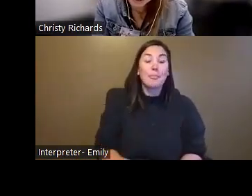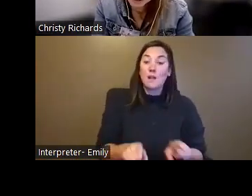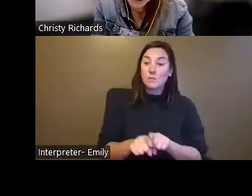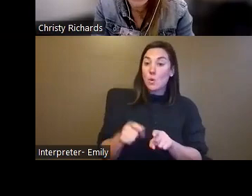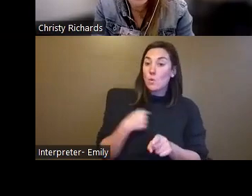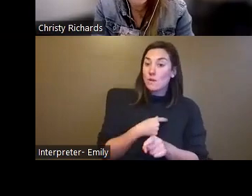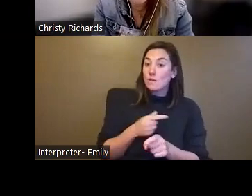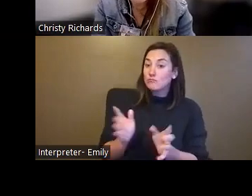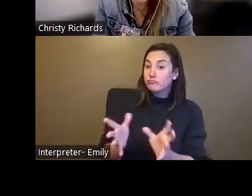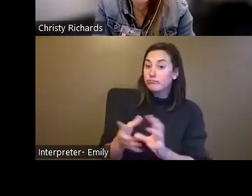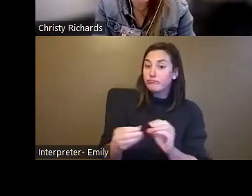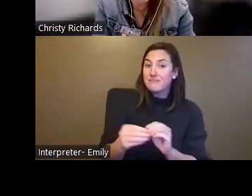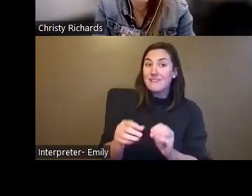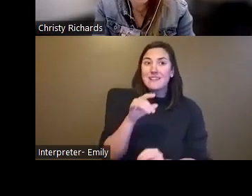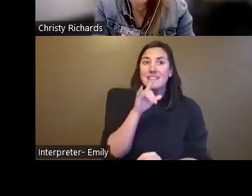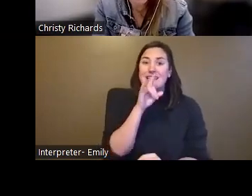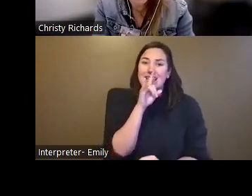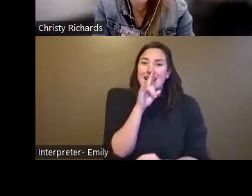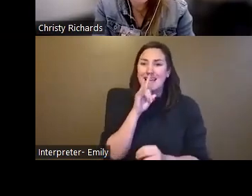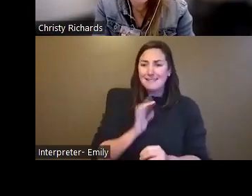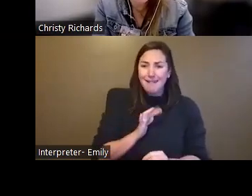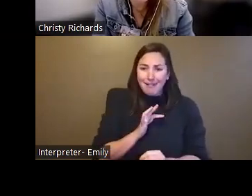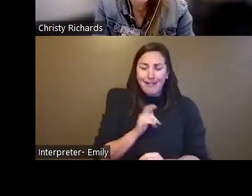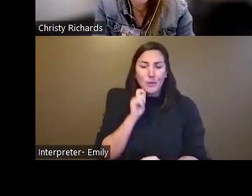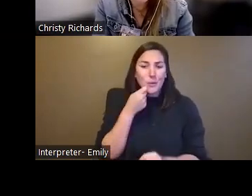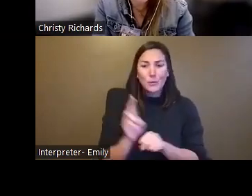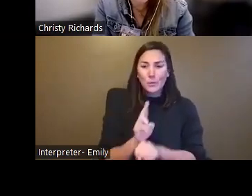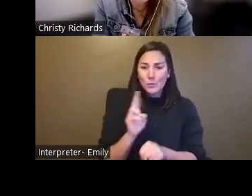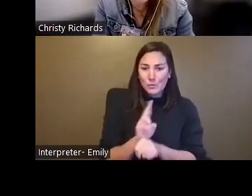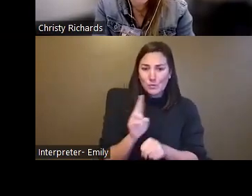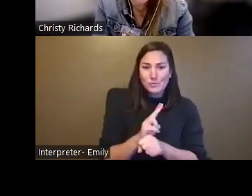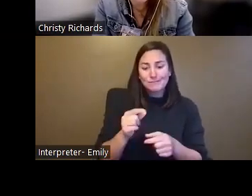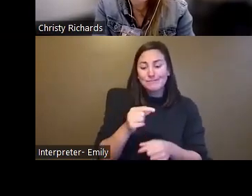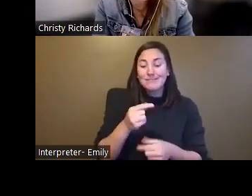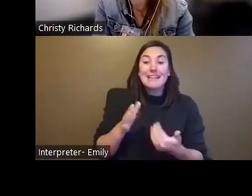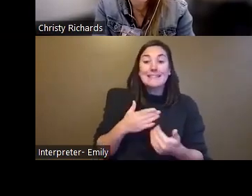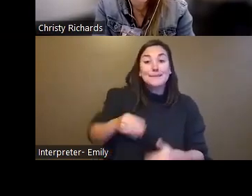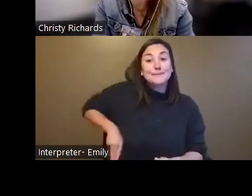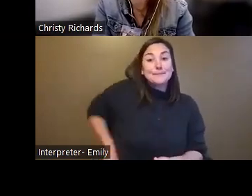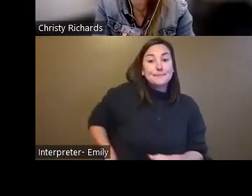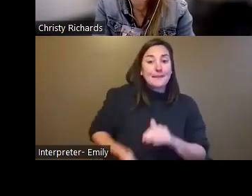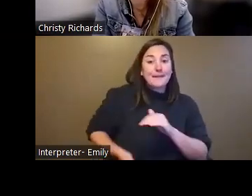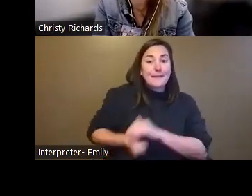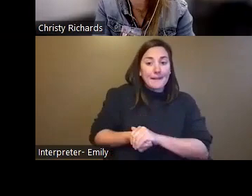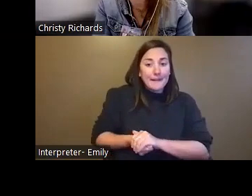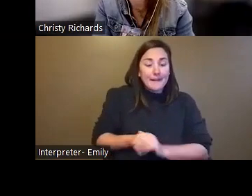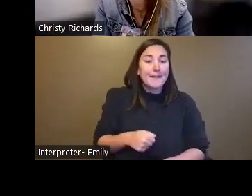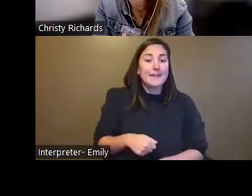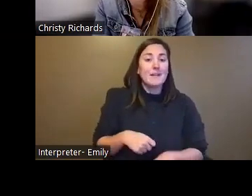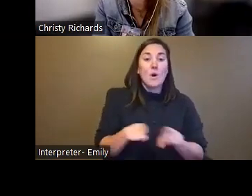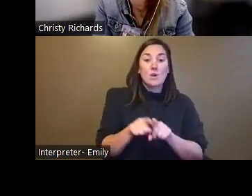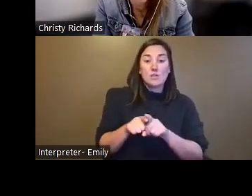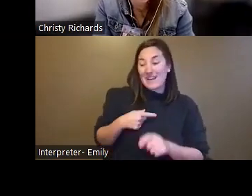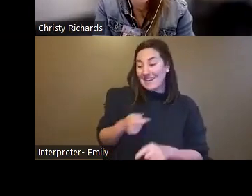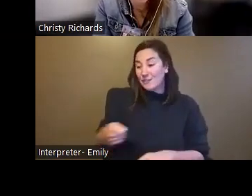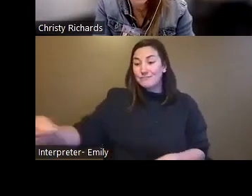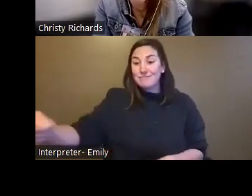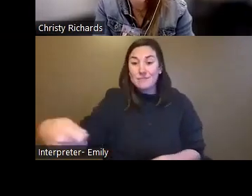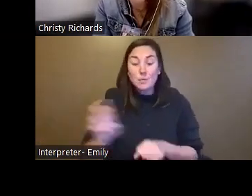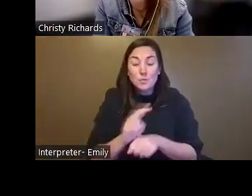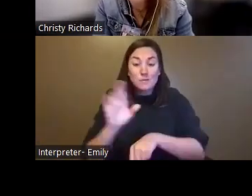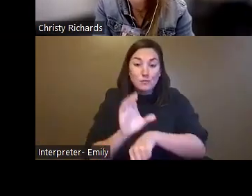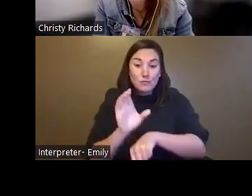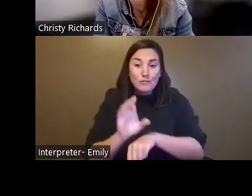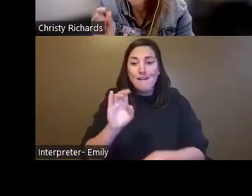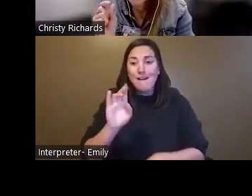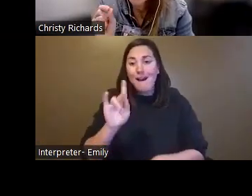very kid-friendly, complete with the ability to be easily hidden and actually recharged in a computer or an